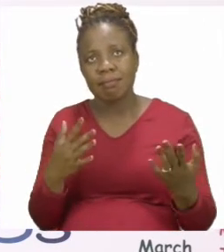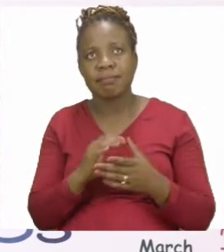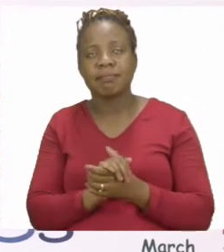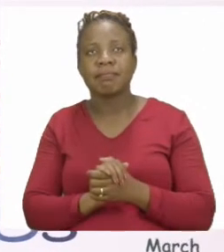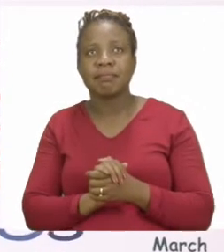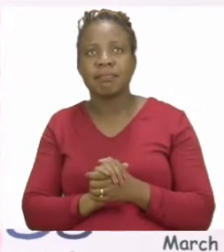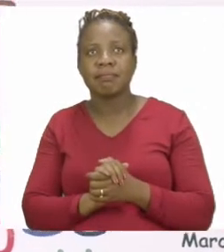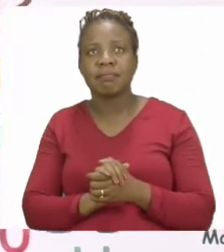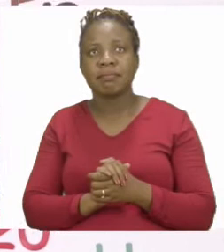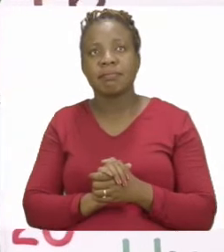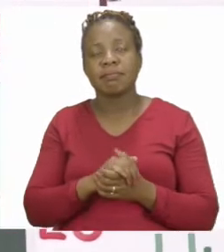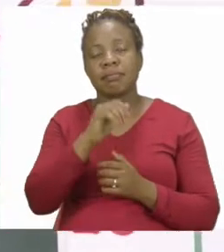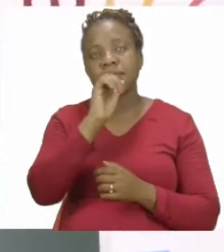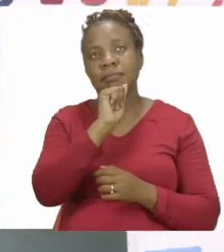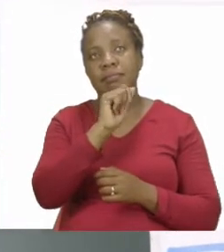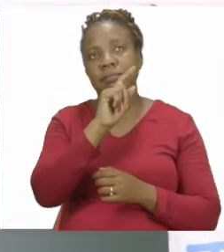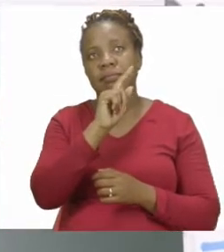has 225